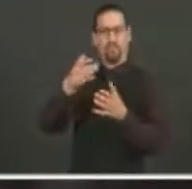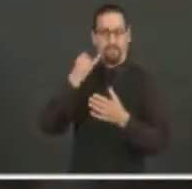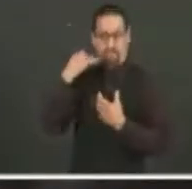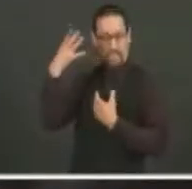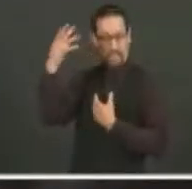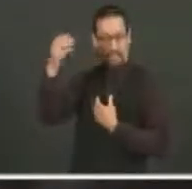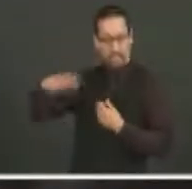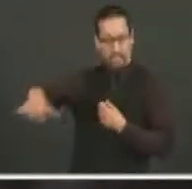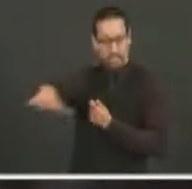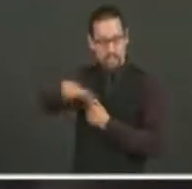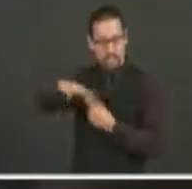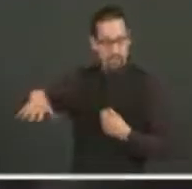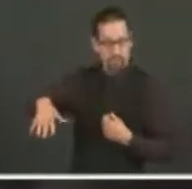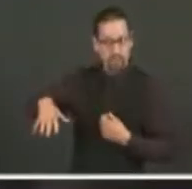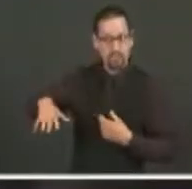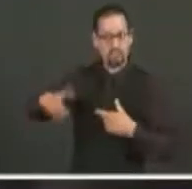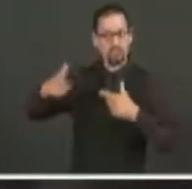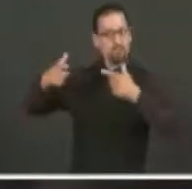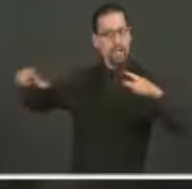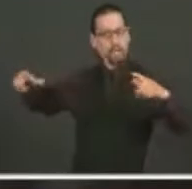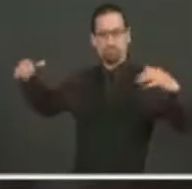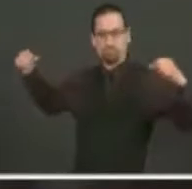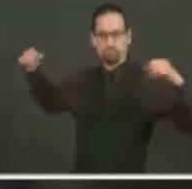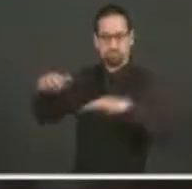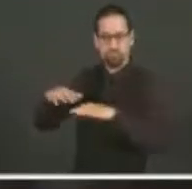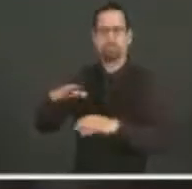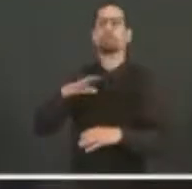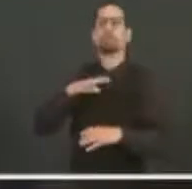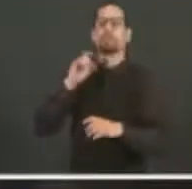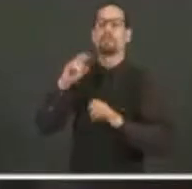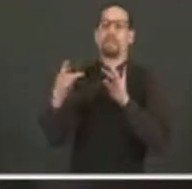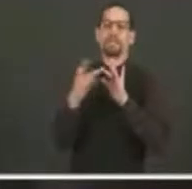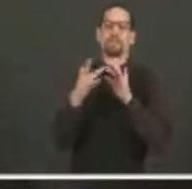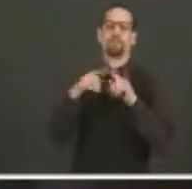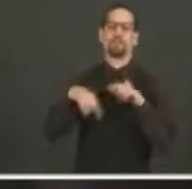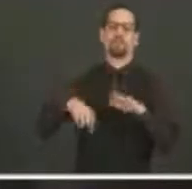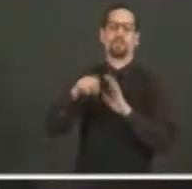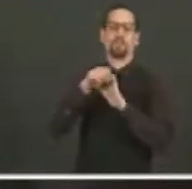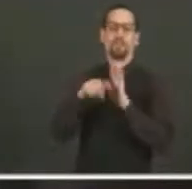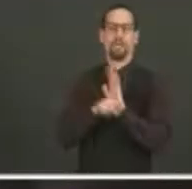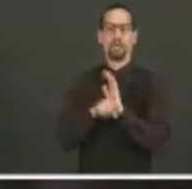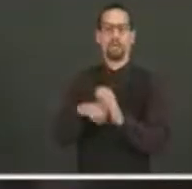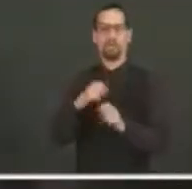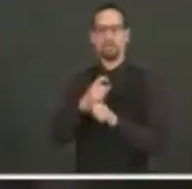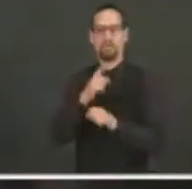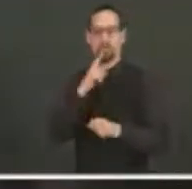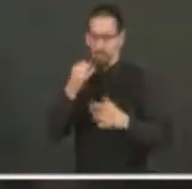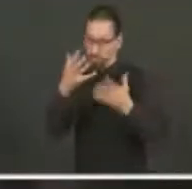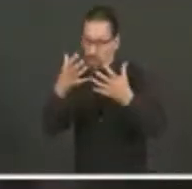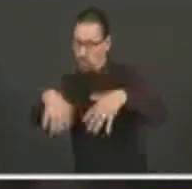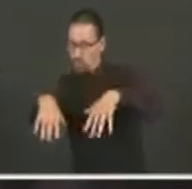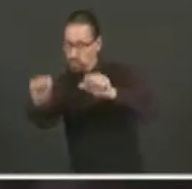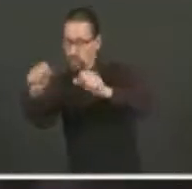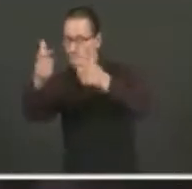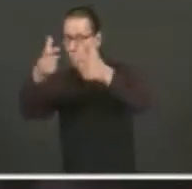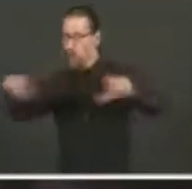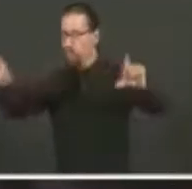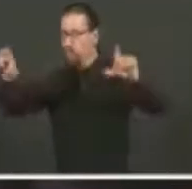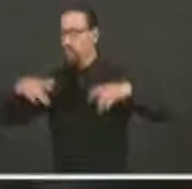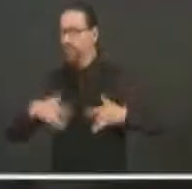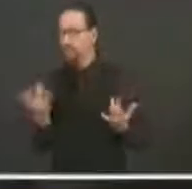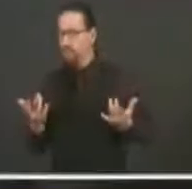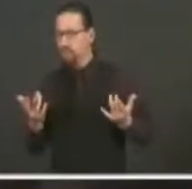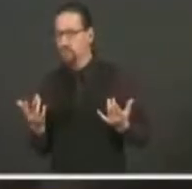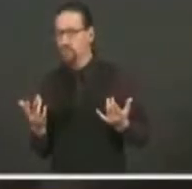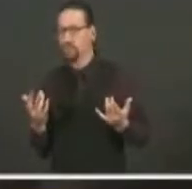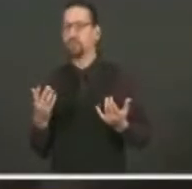as possibilities to contact the state if they wish to host events that are larger, and there can be plans on the part of the